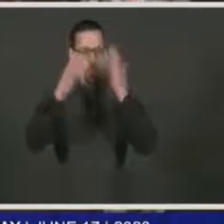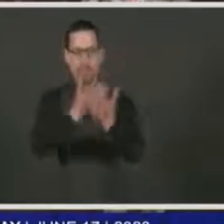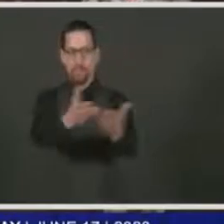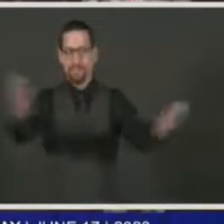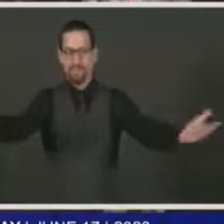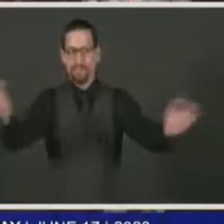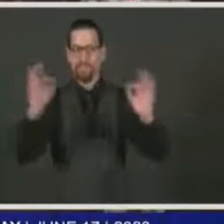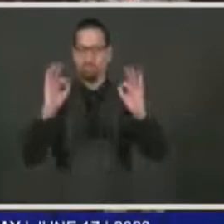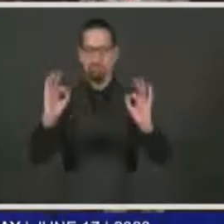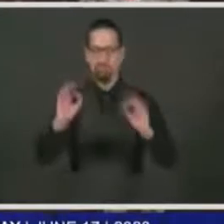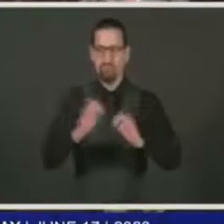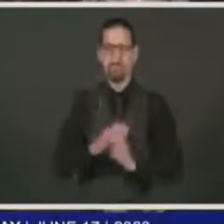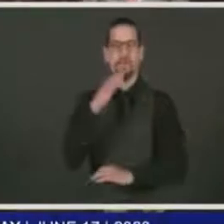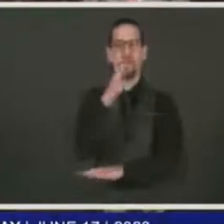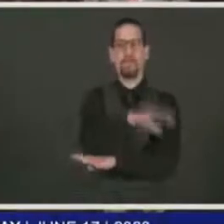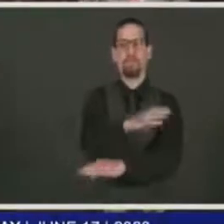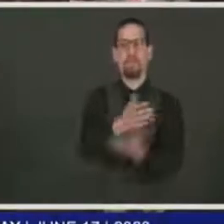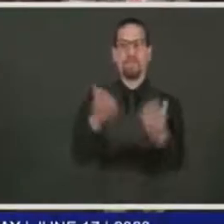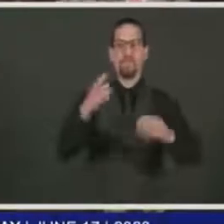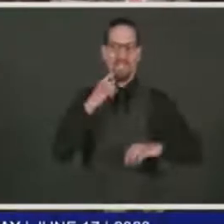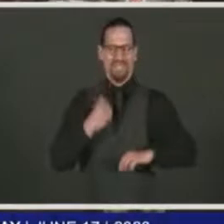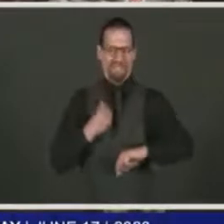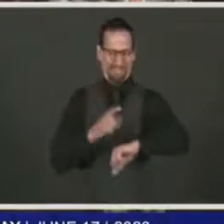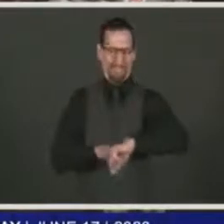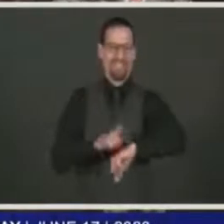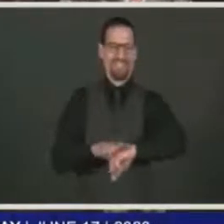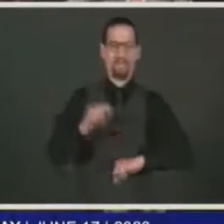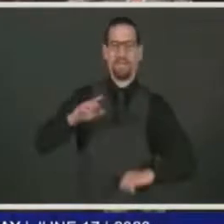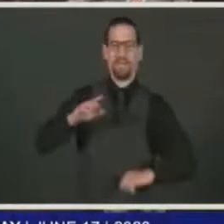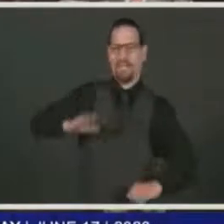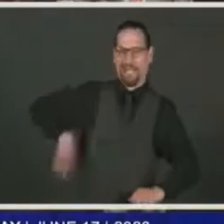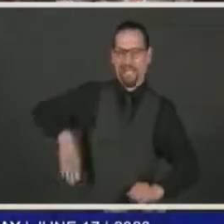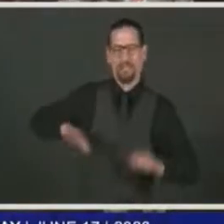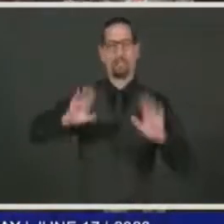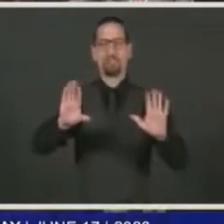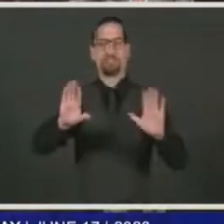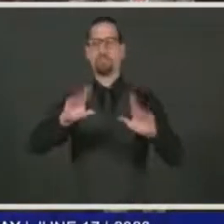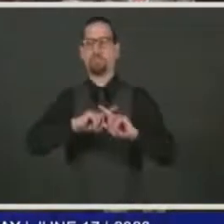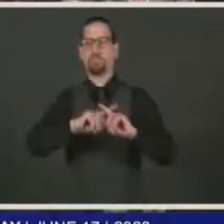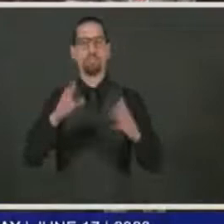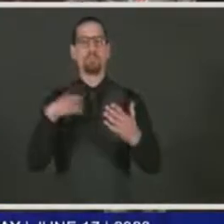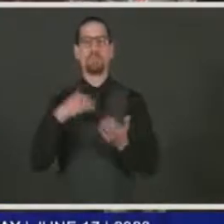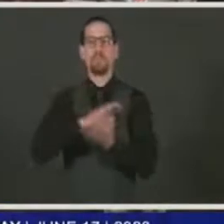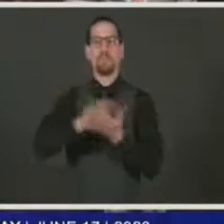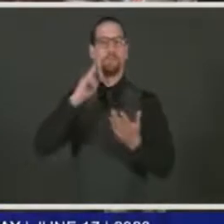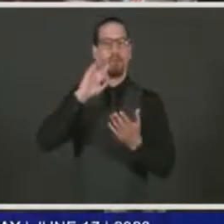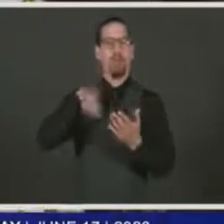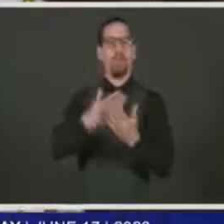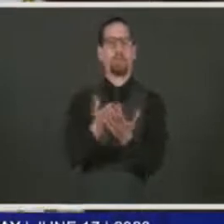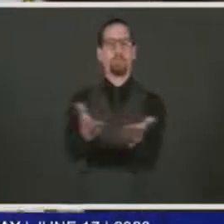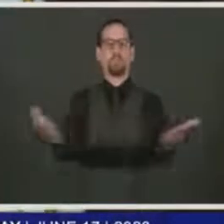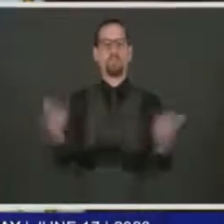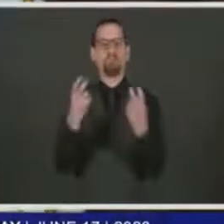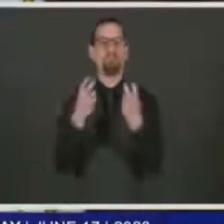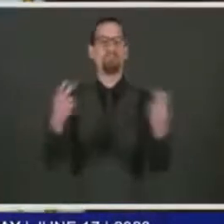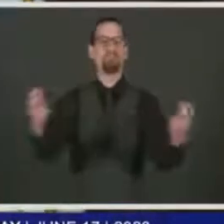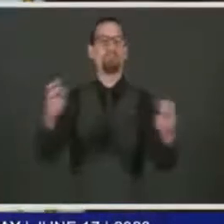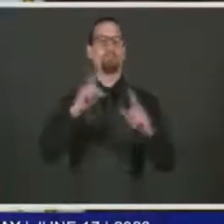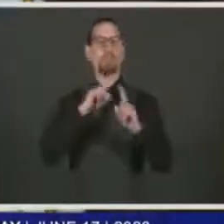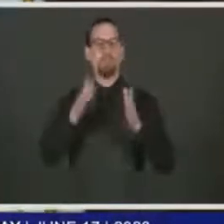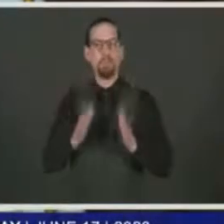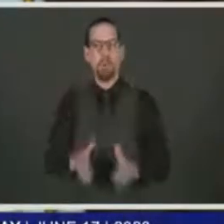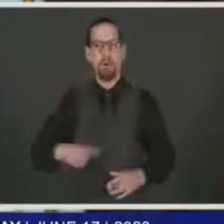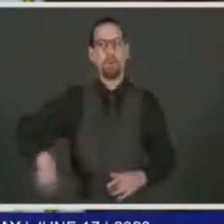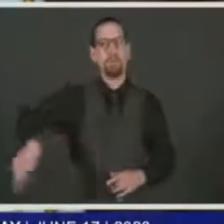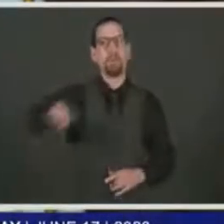Good afternoon. Good afternoon. I apologize we're a few minutes late, but it's good to see everyone here and good to know that you're all at